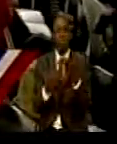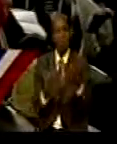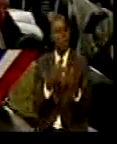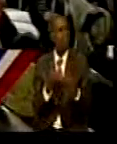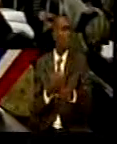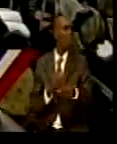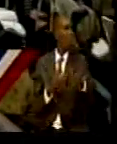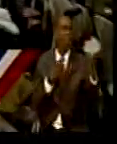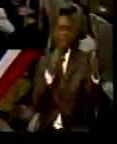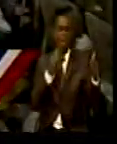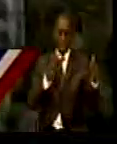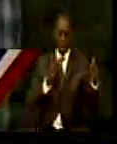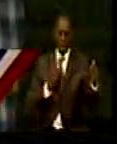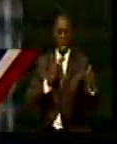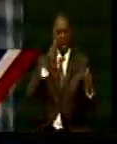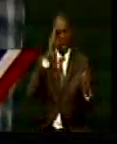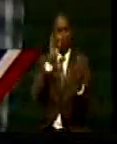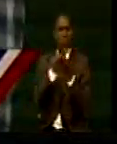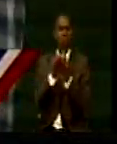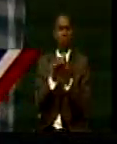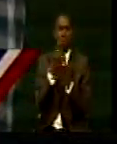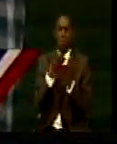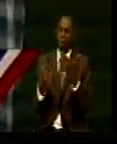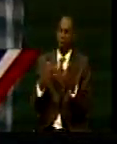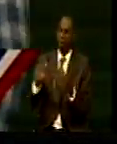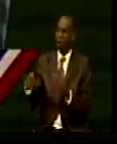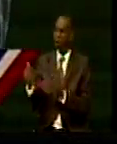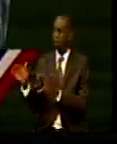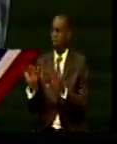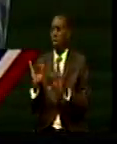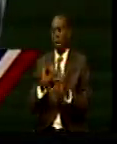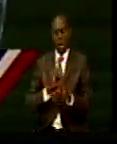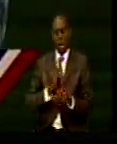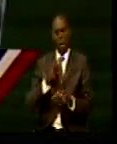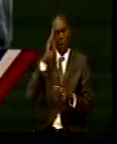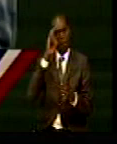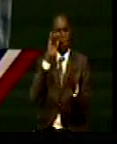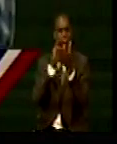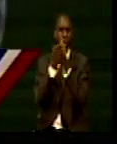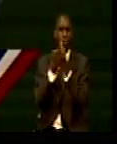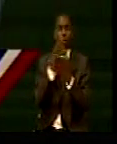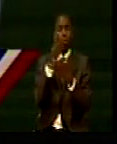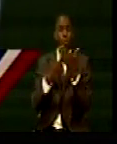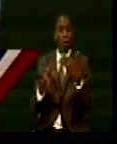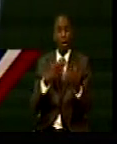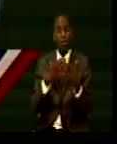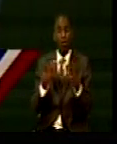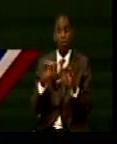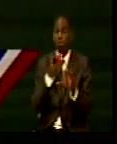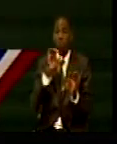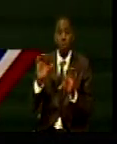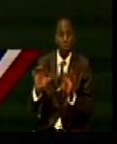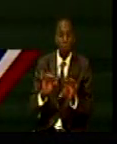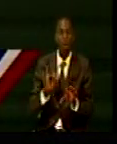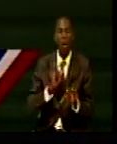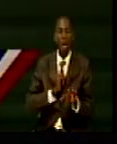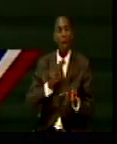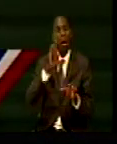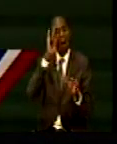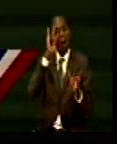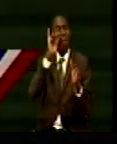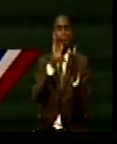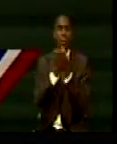believe. Whatever others do, I believe. Whatever others do not do, I believe